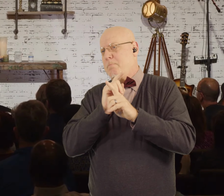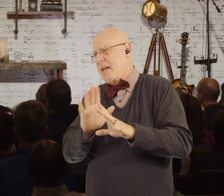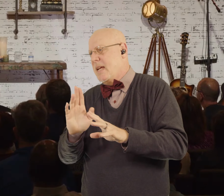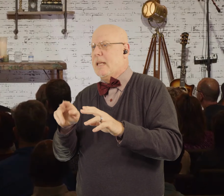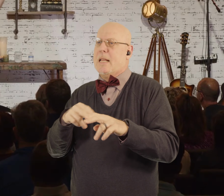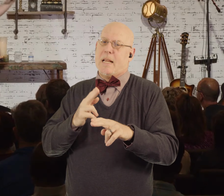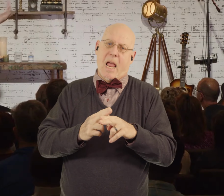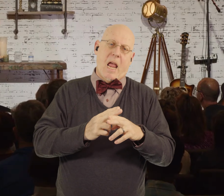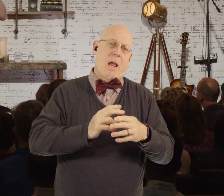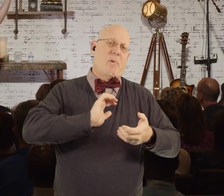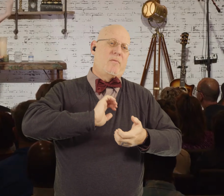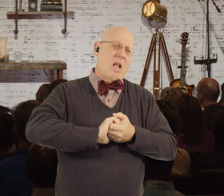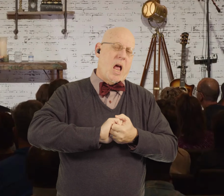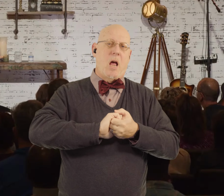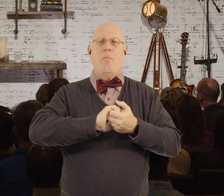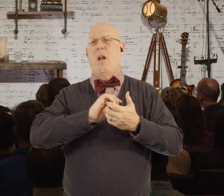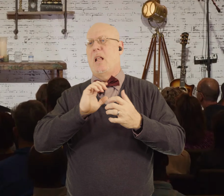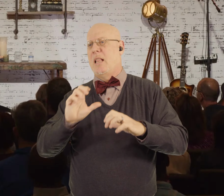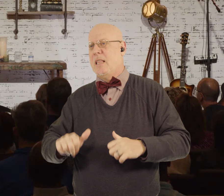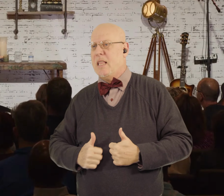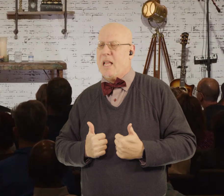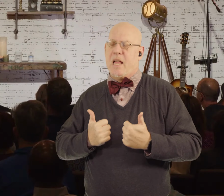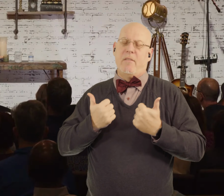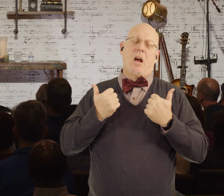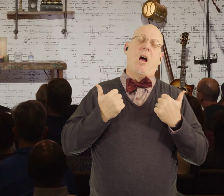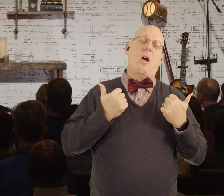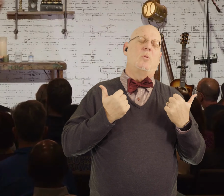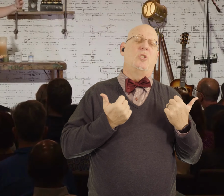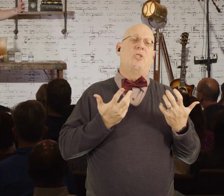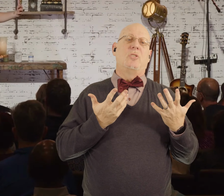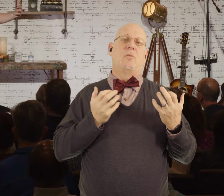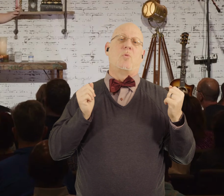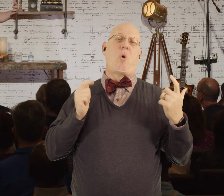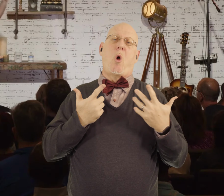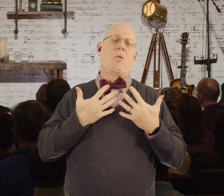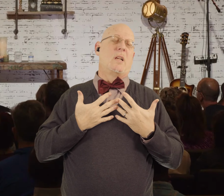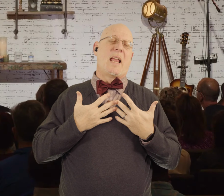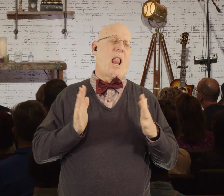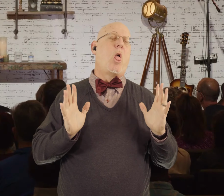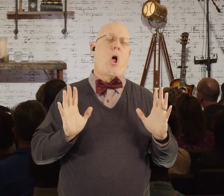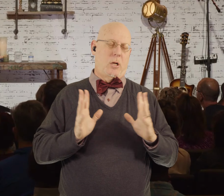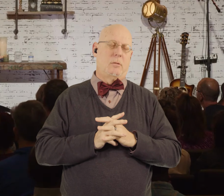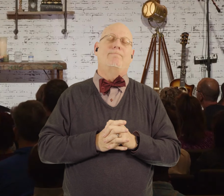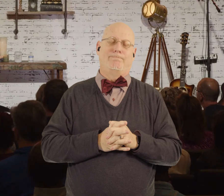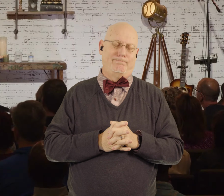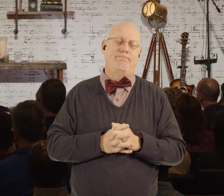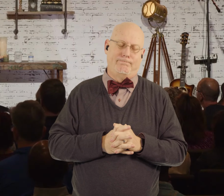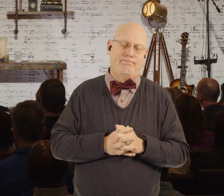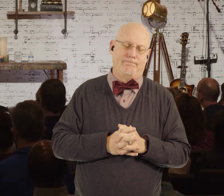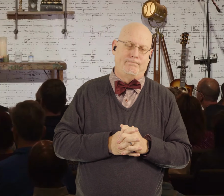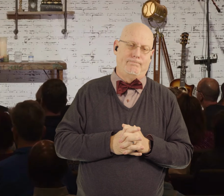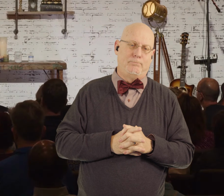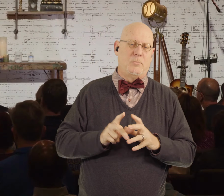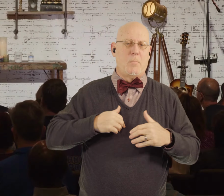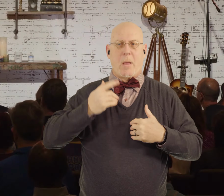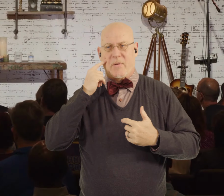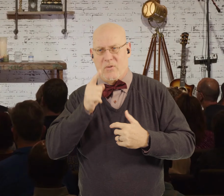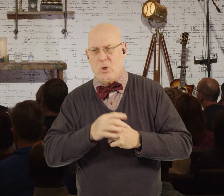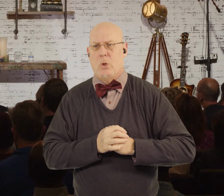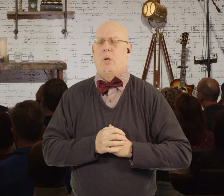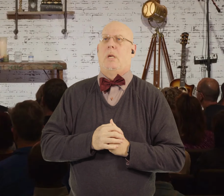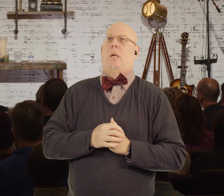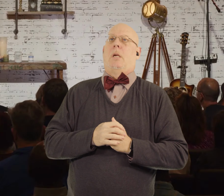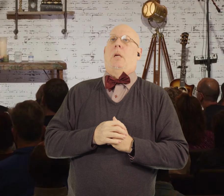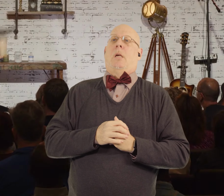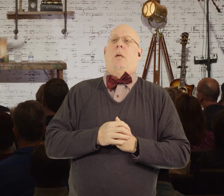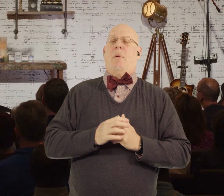And so in the name of peace, in the name of camaraderie, in the name of living here, in the name of life, let's just kind of all get along.